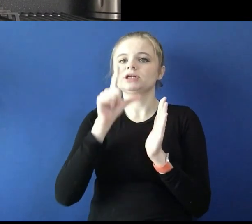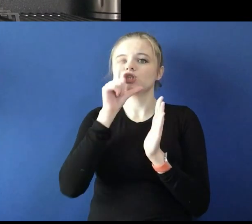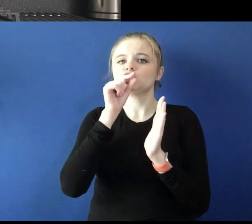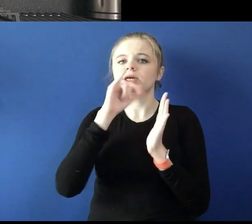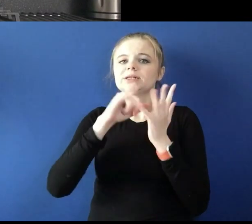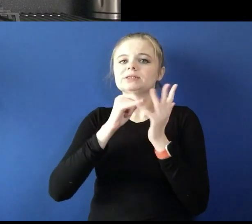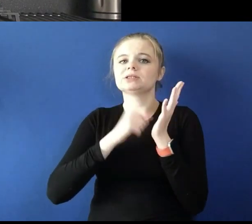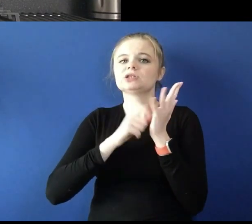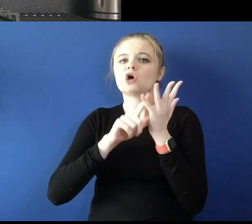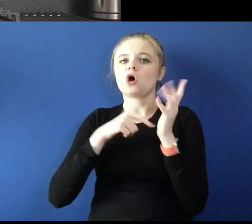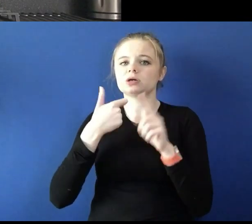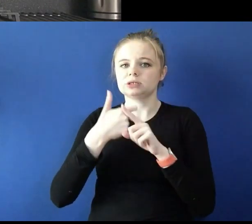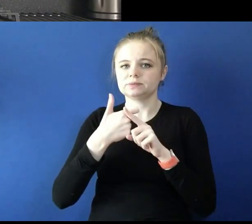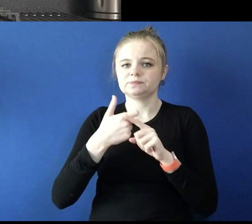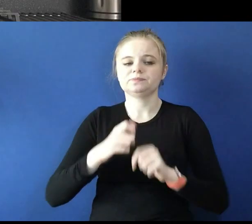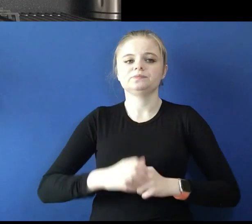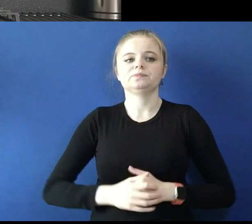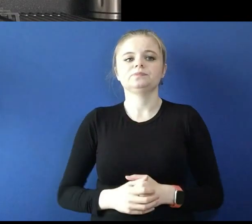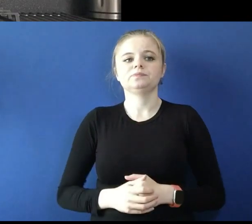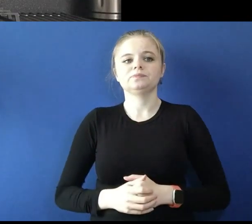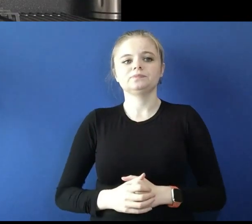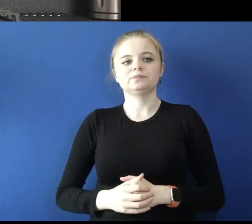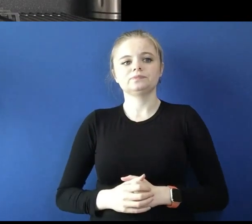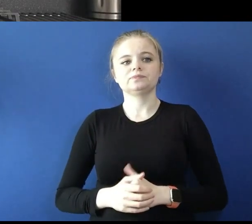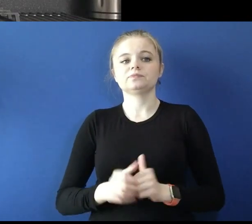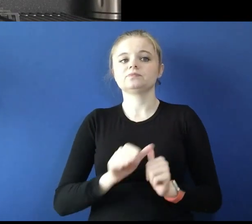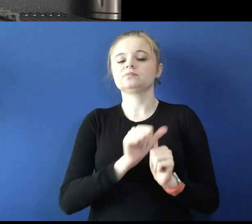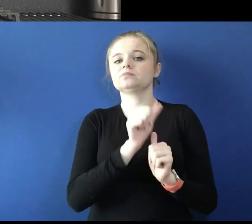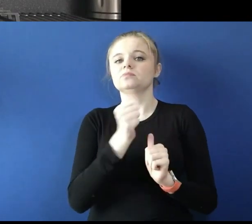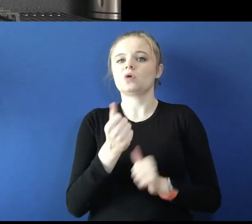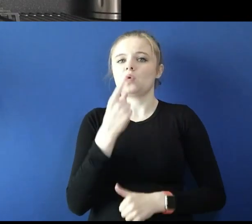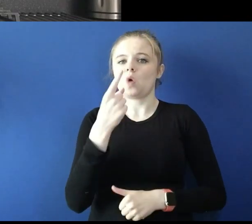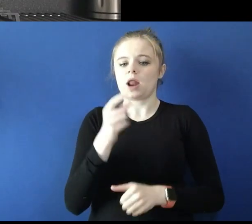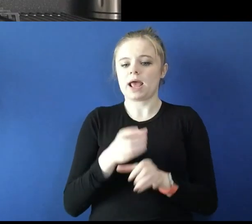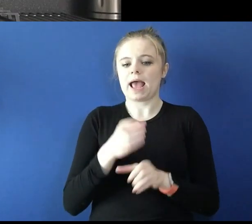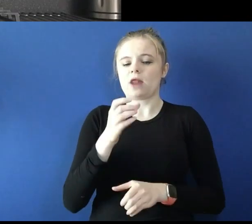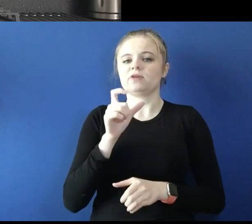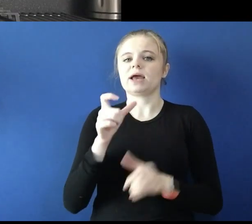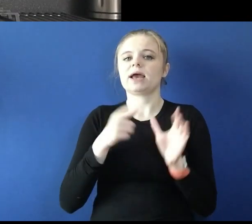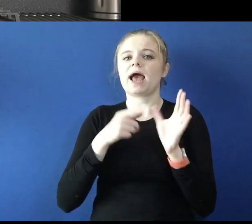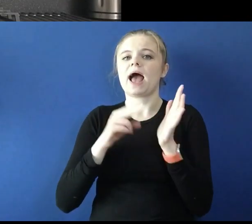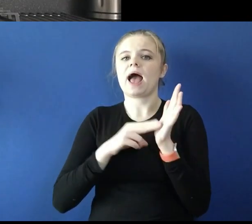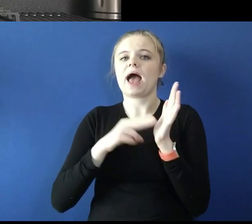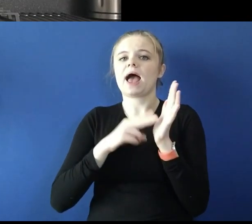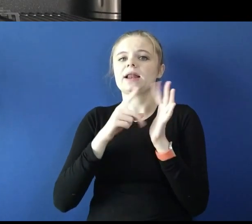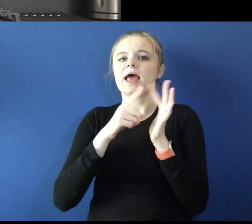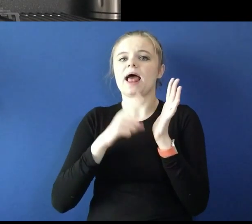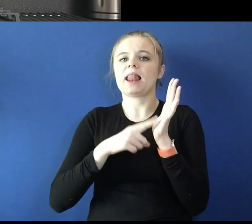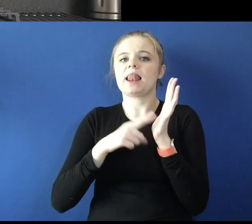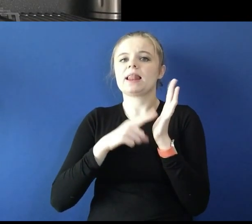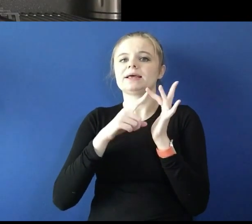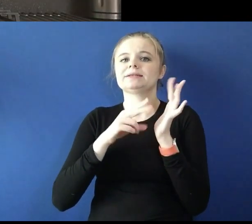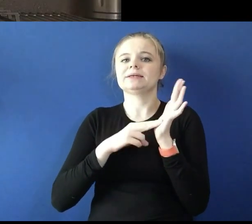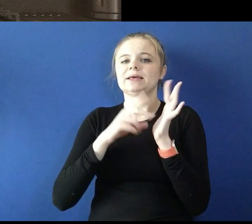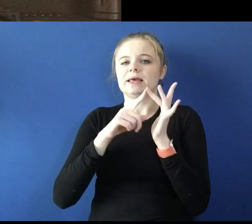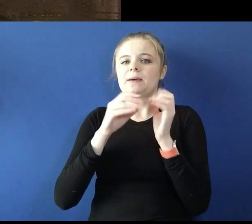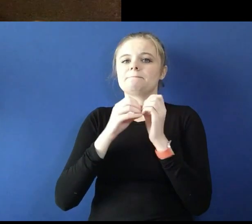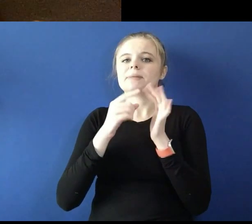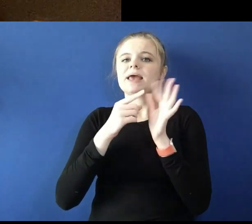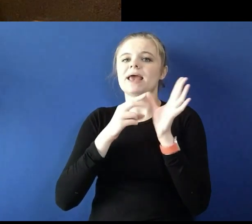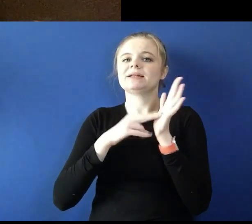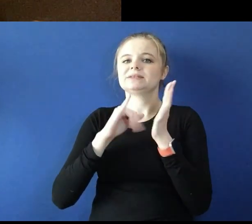mils of chicken stock, and we have a can of cannelloni beans. Start